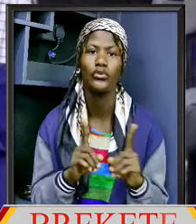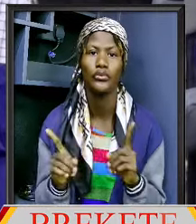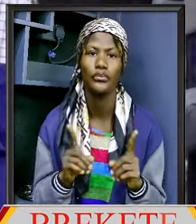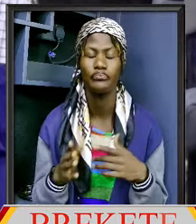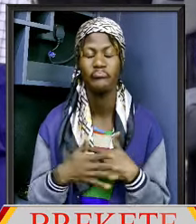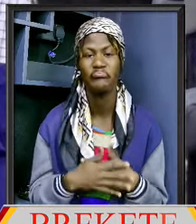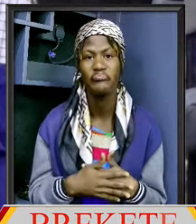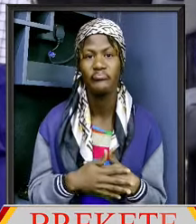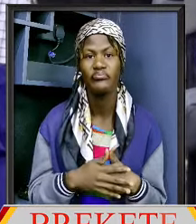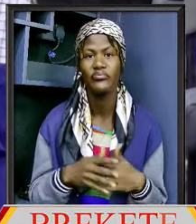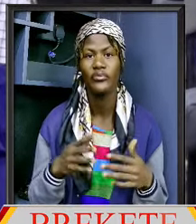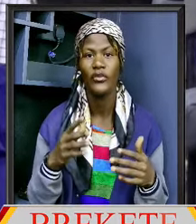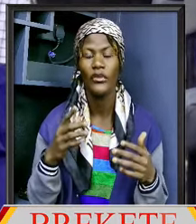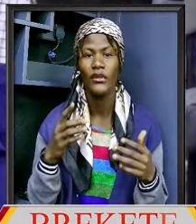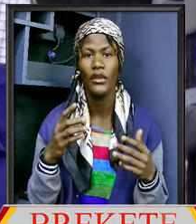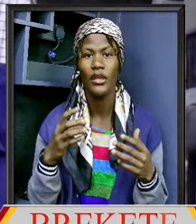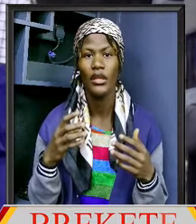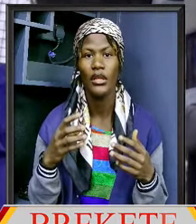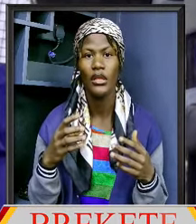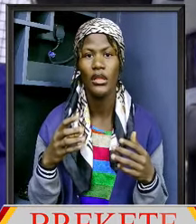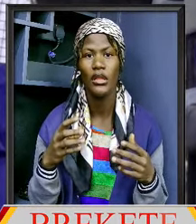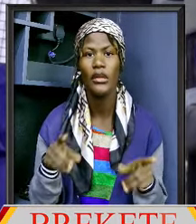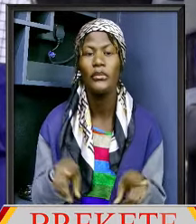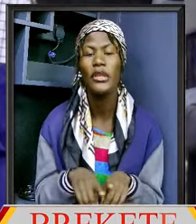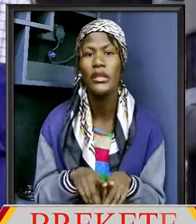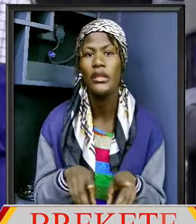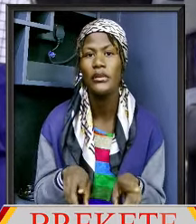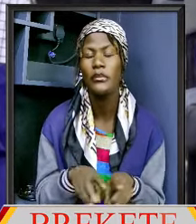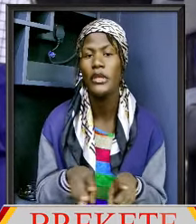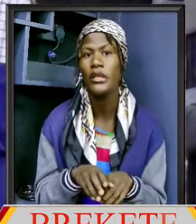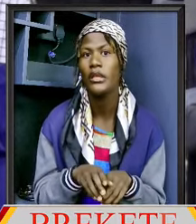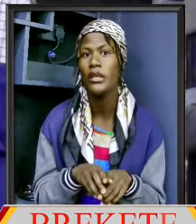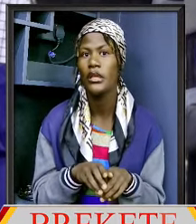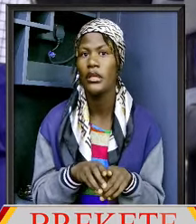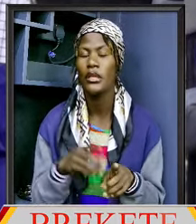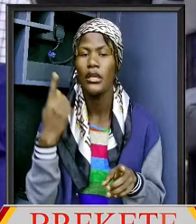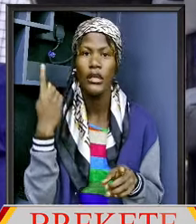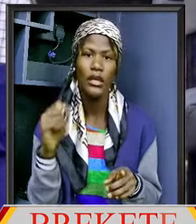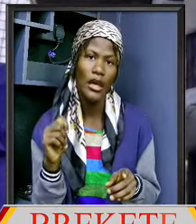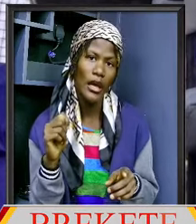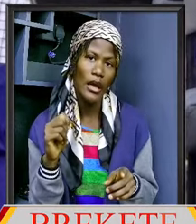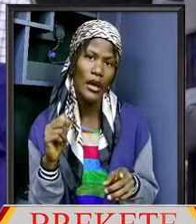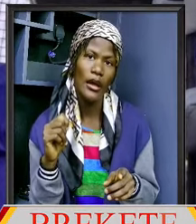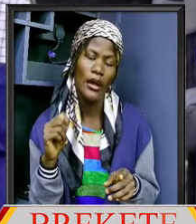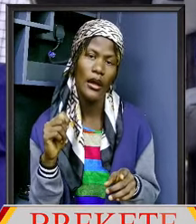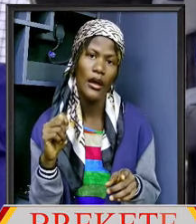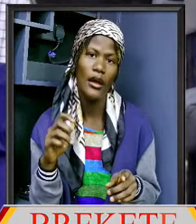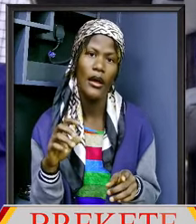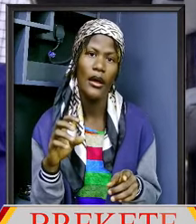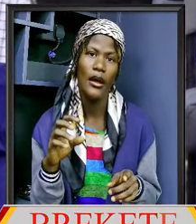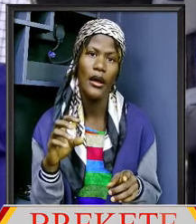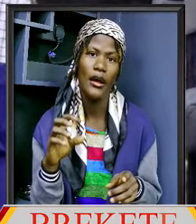their barrister called me and he told me that their benchmark in the office is 1 million